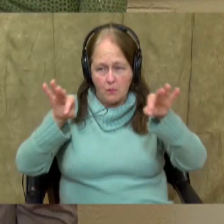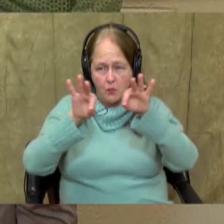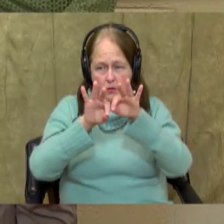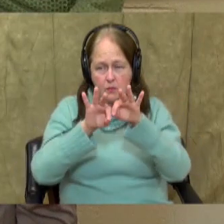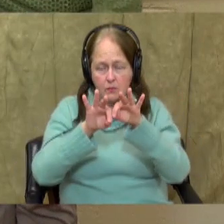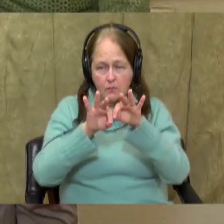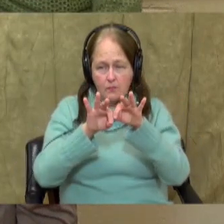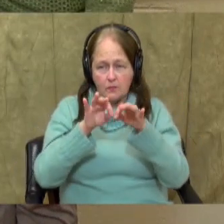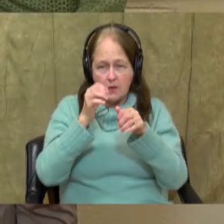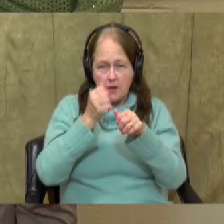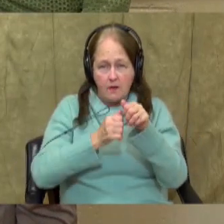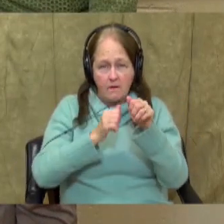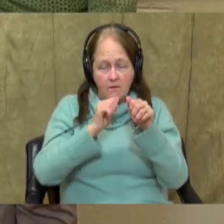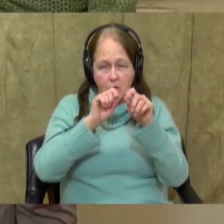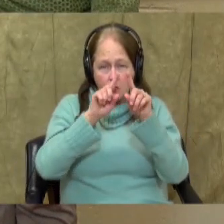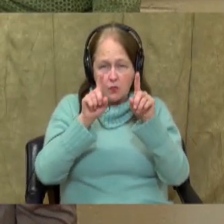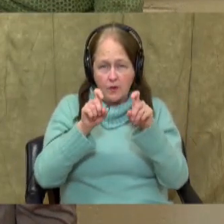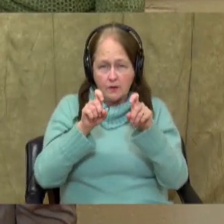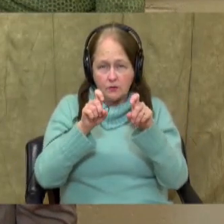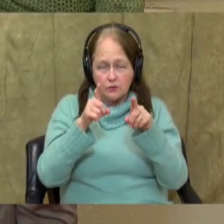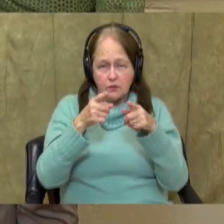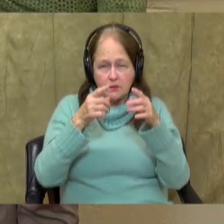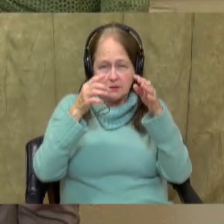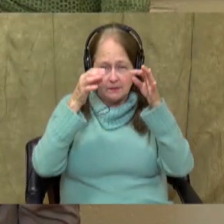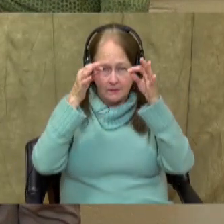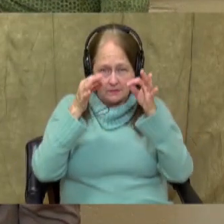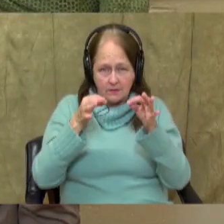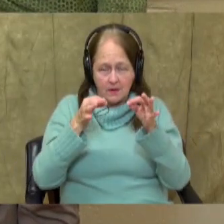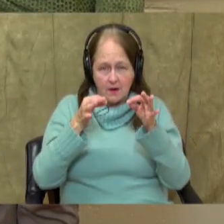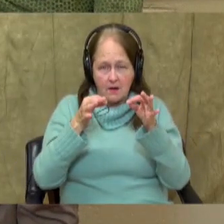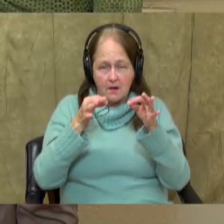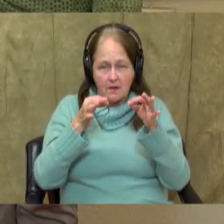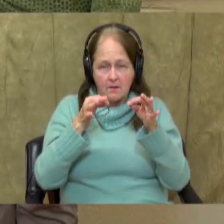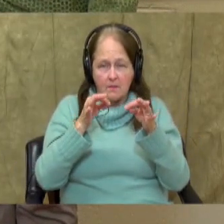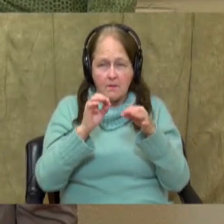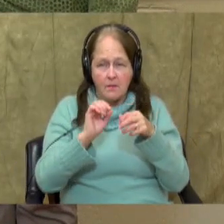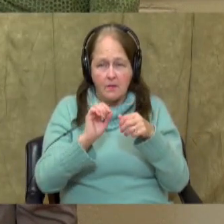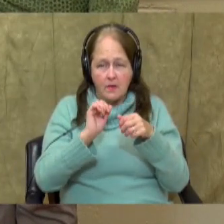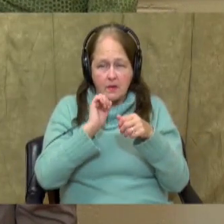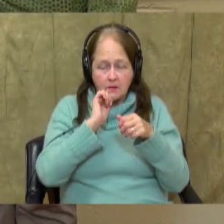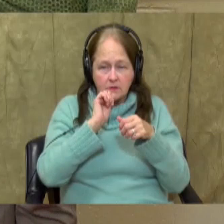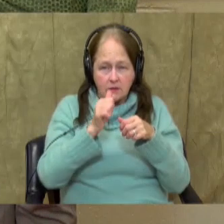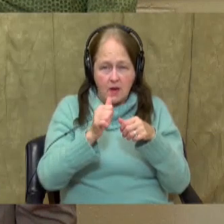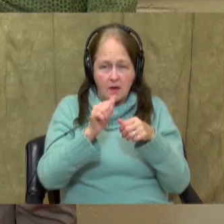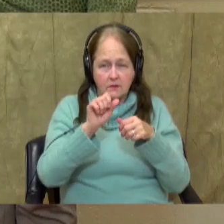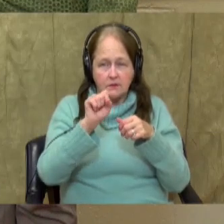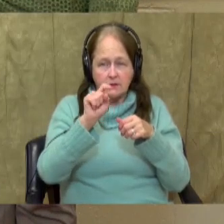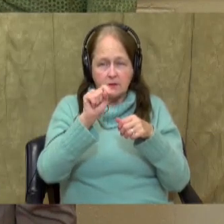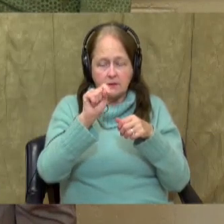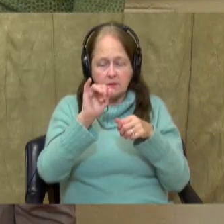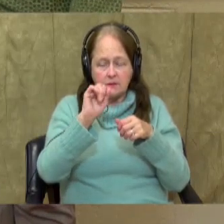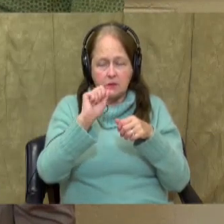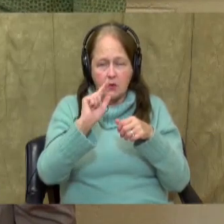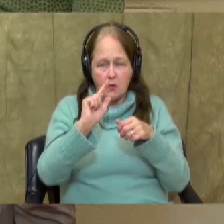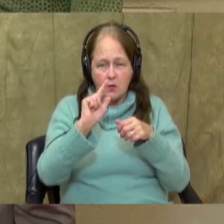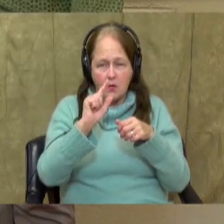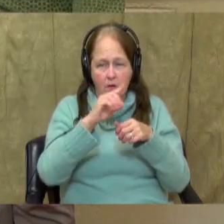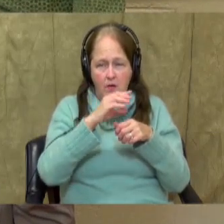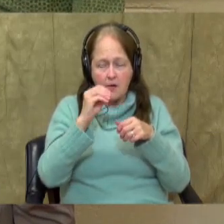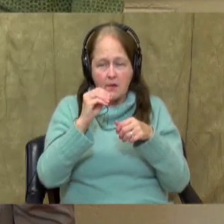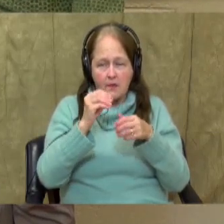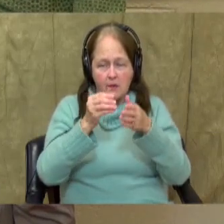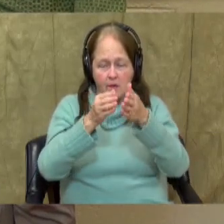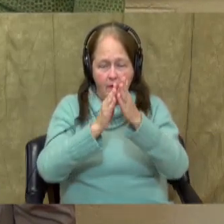important. Every question that you're trying to decide whether it's a non-statistical or statistical question, you need